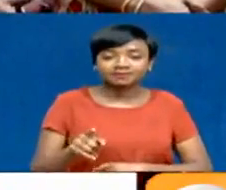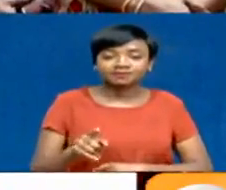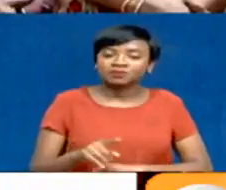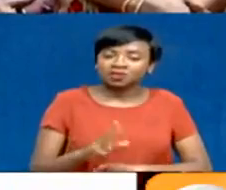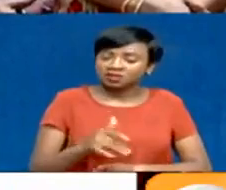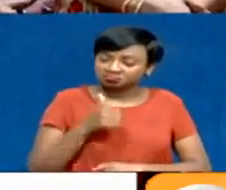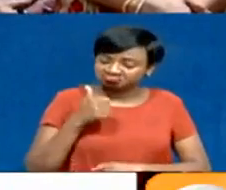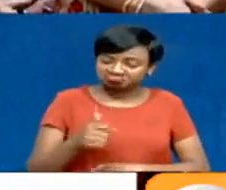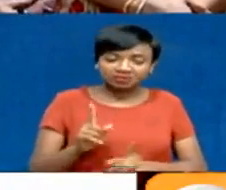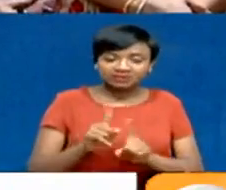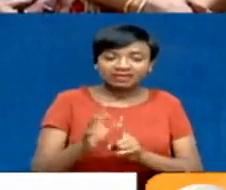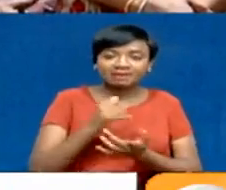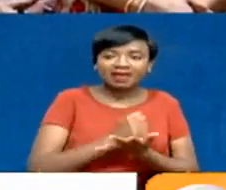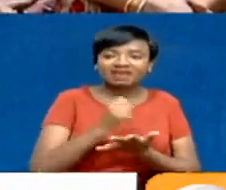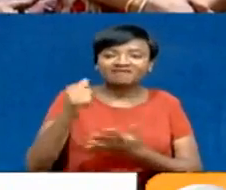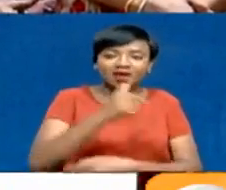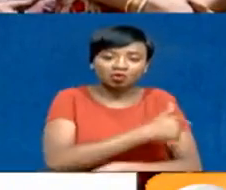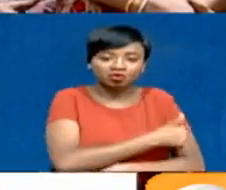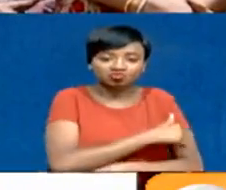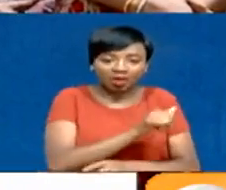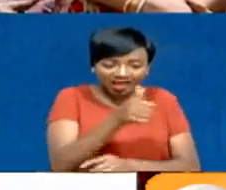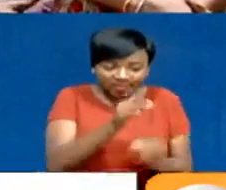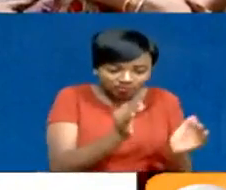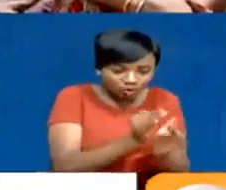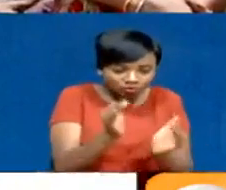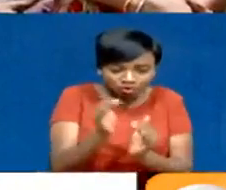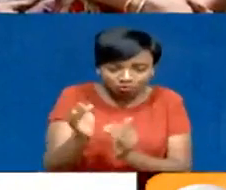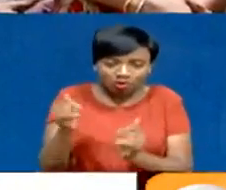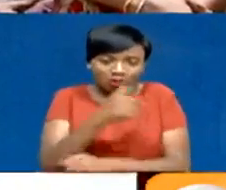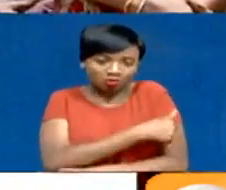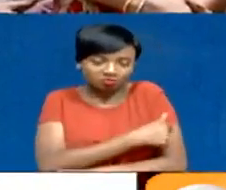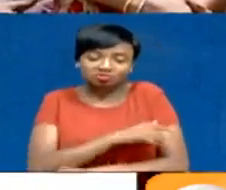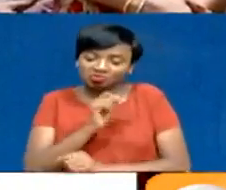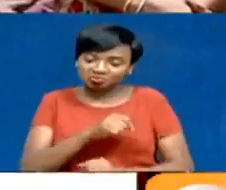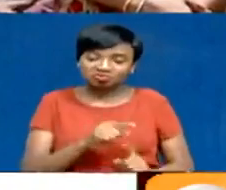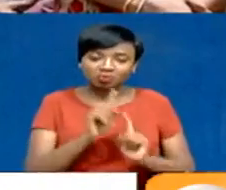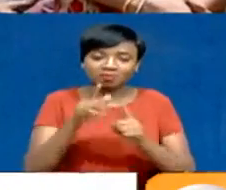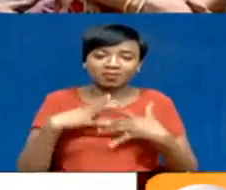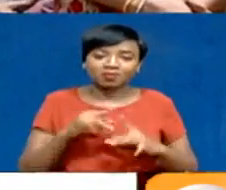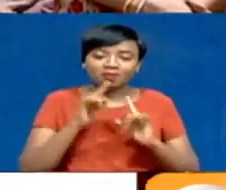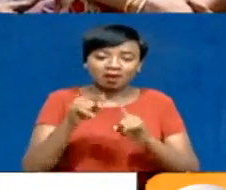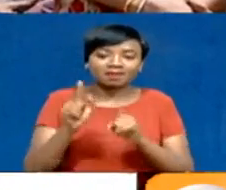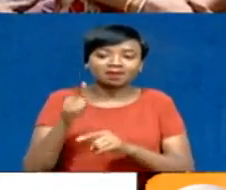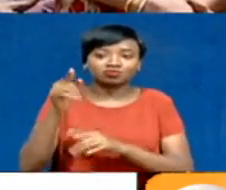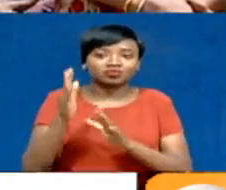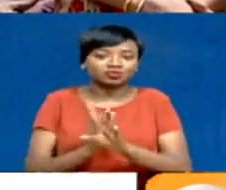ndio itakuwa referral hospital ya zile hospitali ndogo ndogo ambazo tumekuwa tukijenga